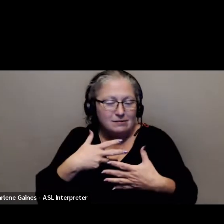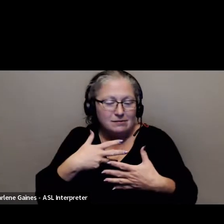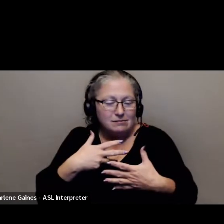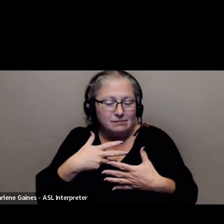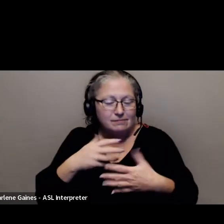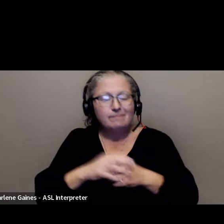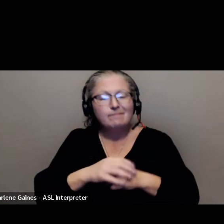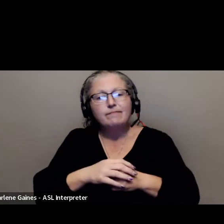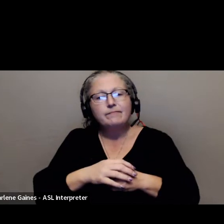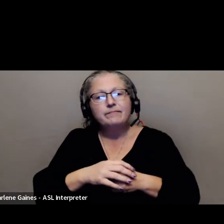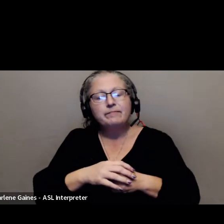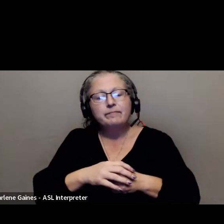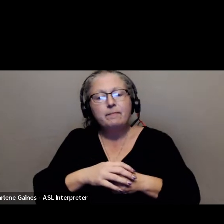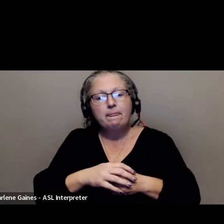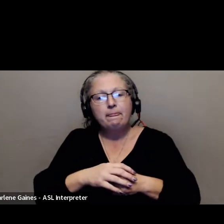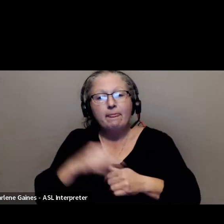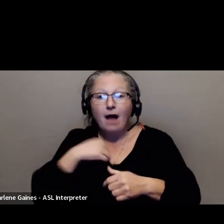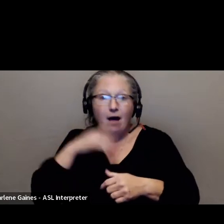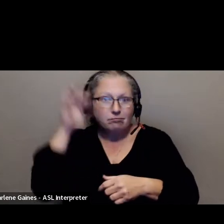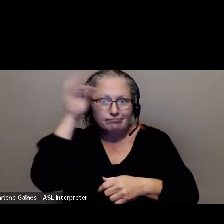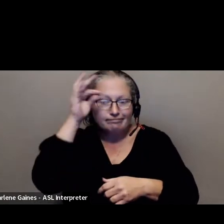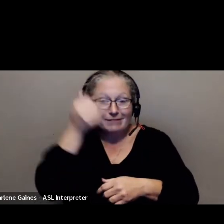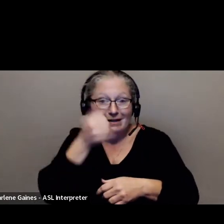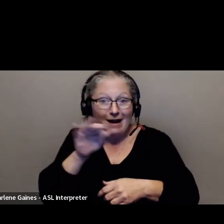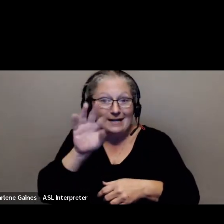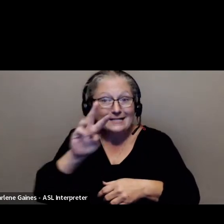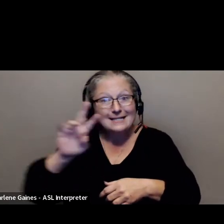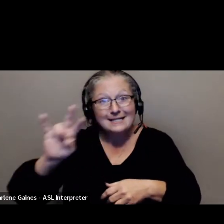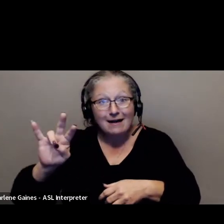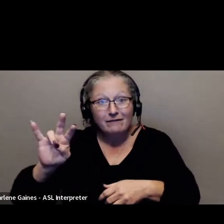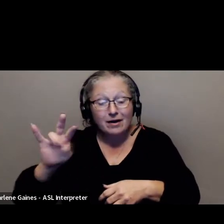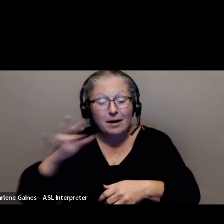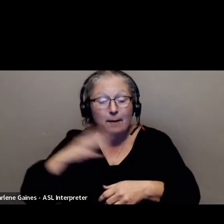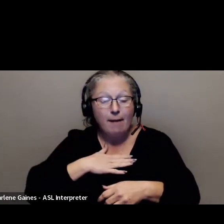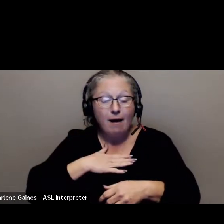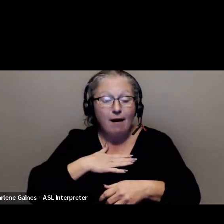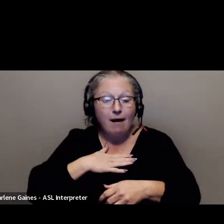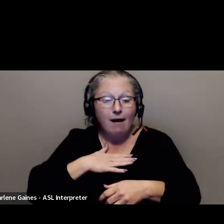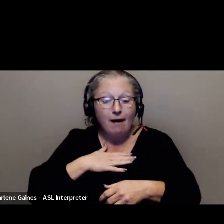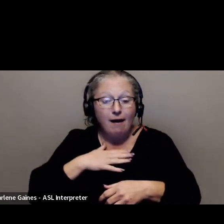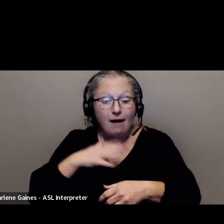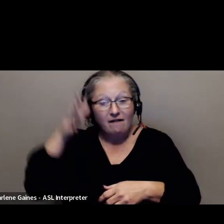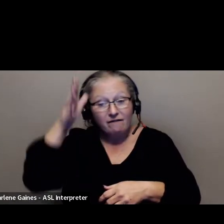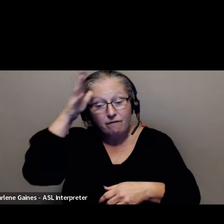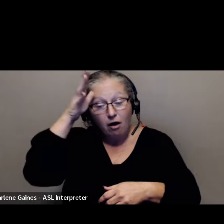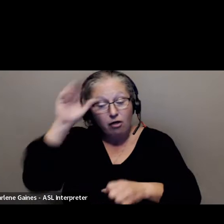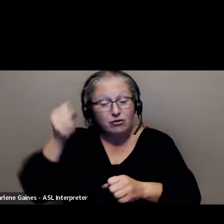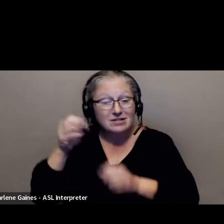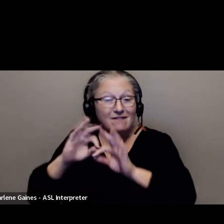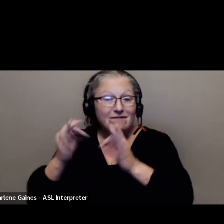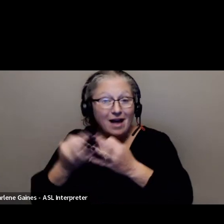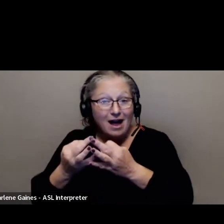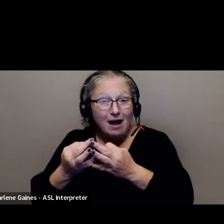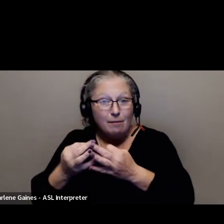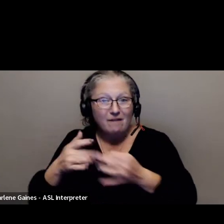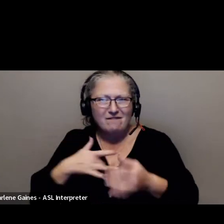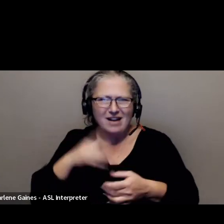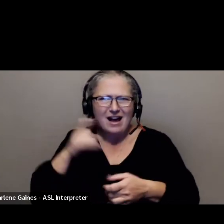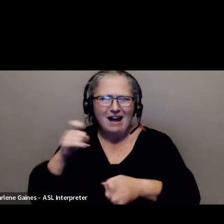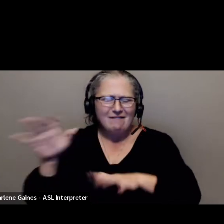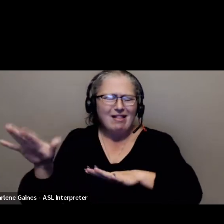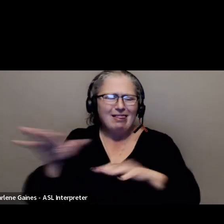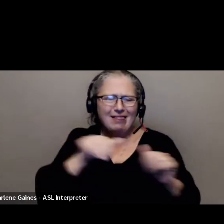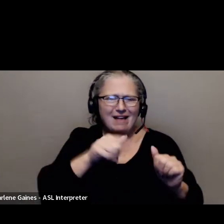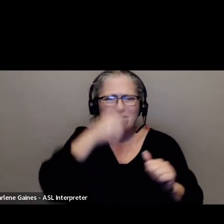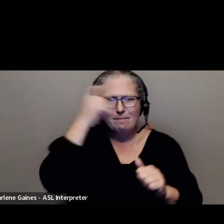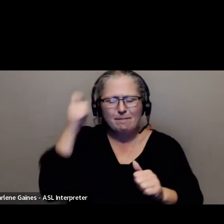right? I wouldn't have known that in 1967, my father's family felt that they needed to leave because they